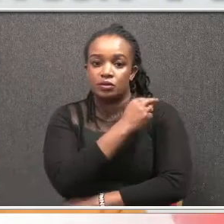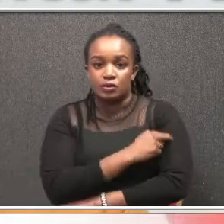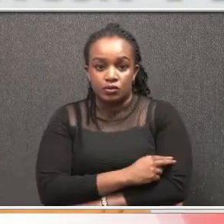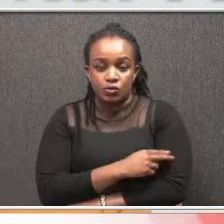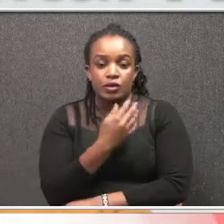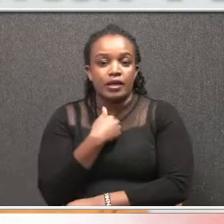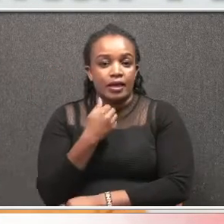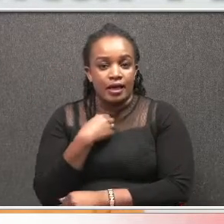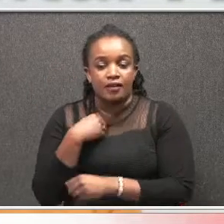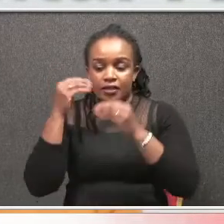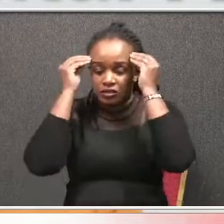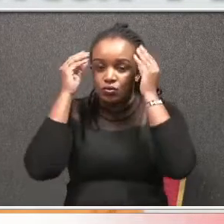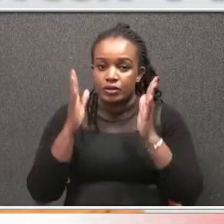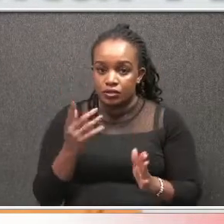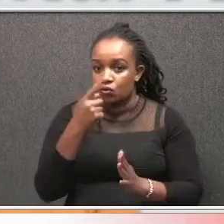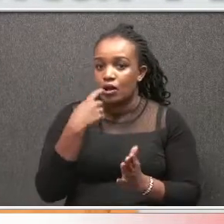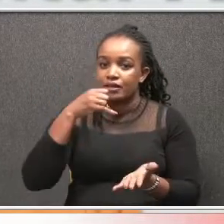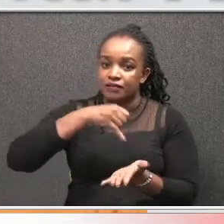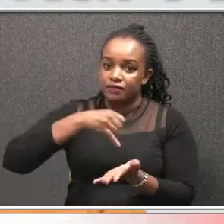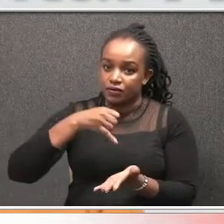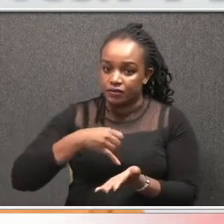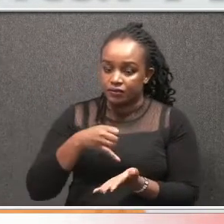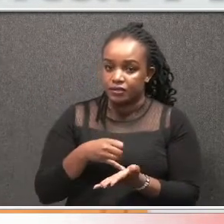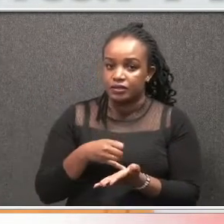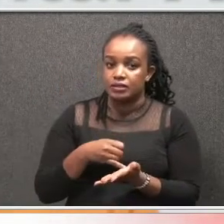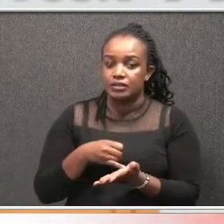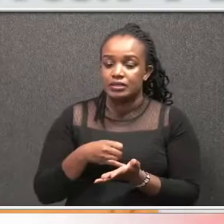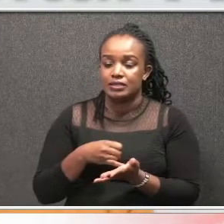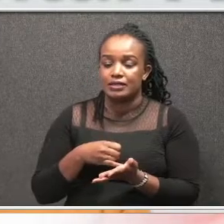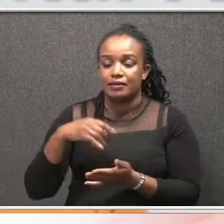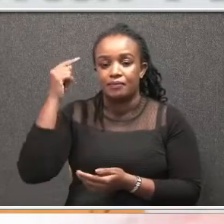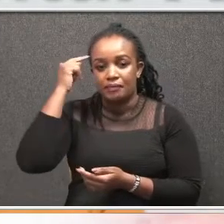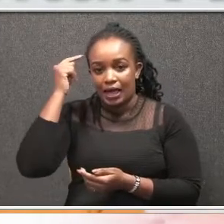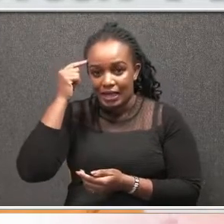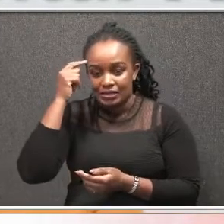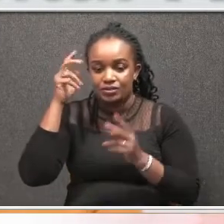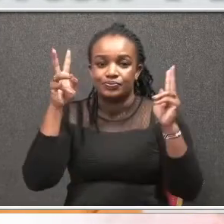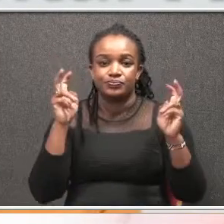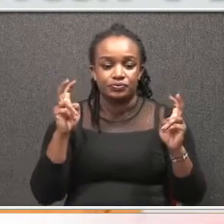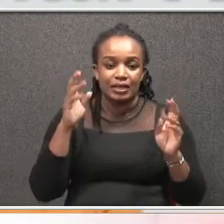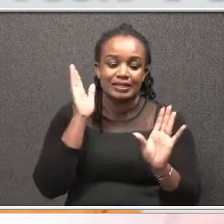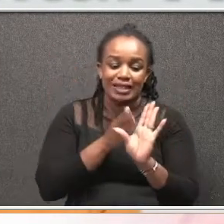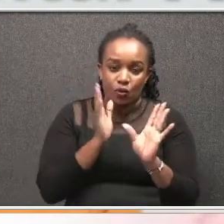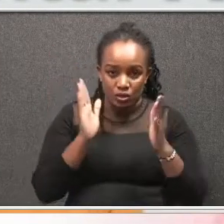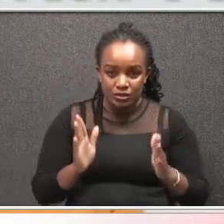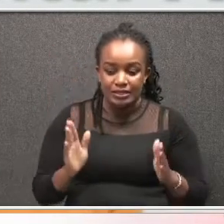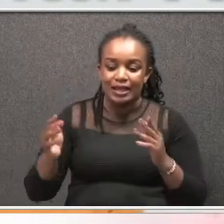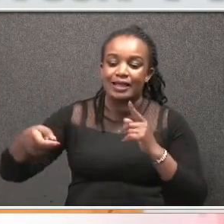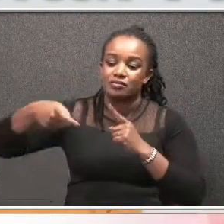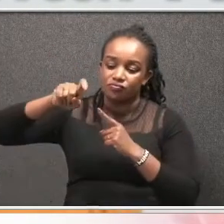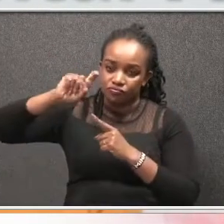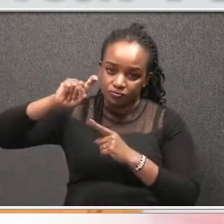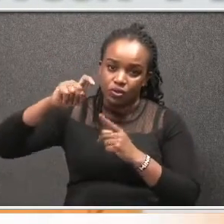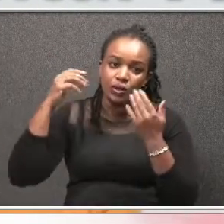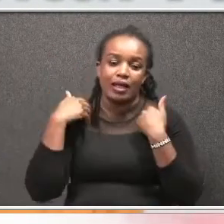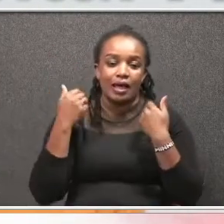of students who are enrolling for courses either as psychiatrists, mental health nurses, and psychologists has really increased. So we are having more